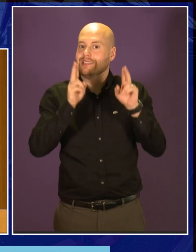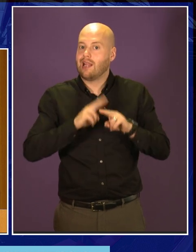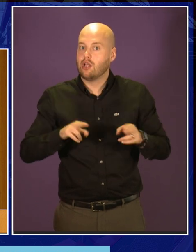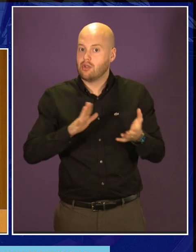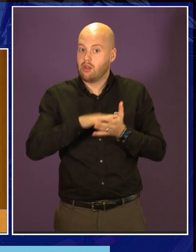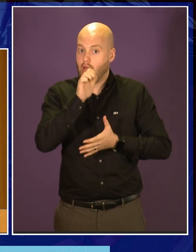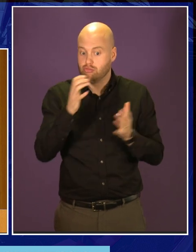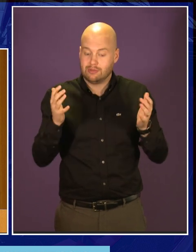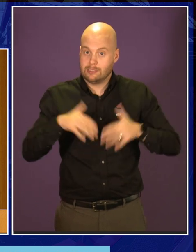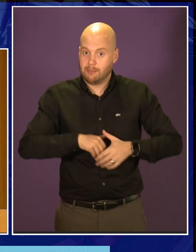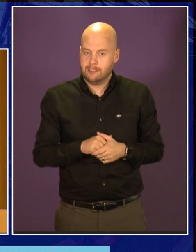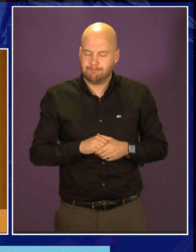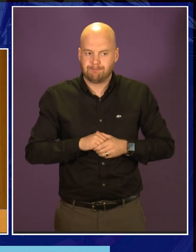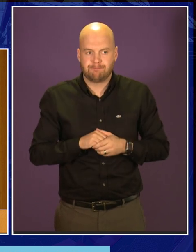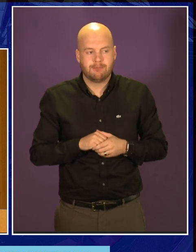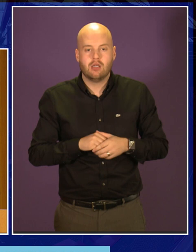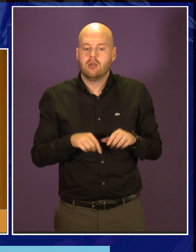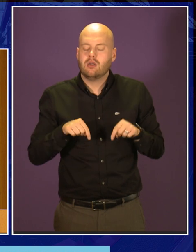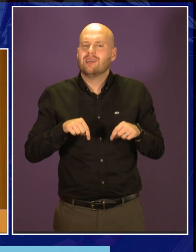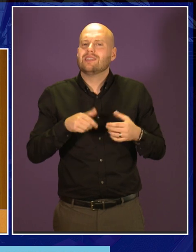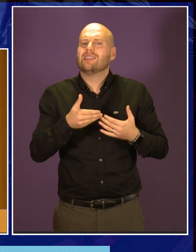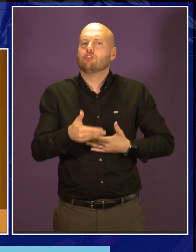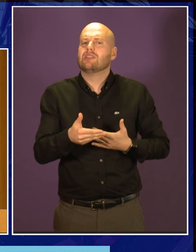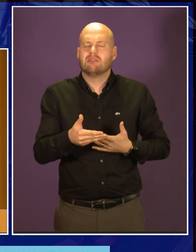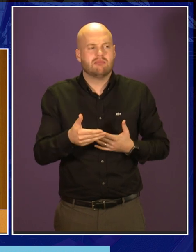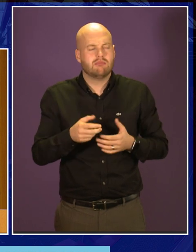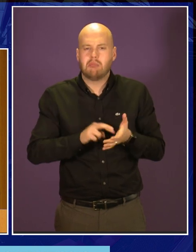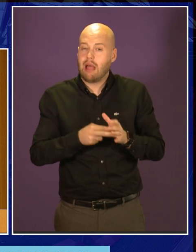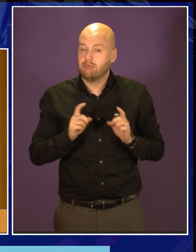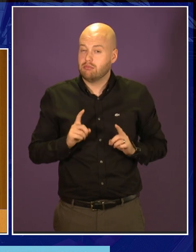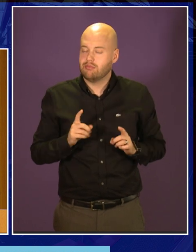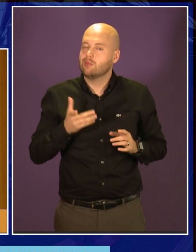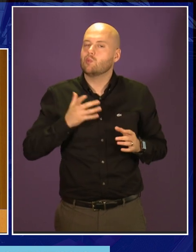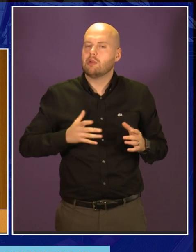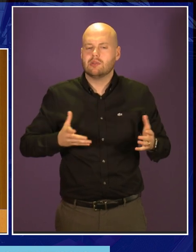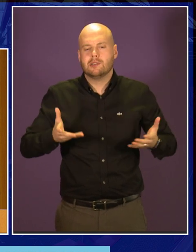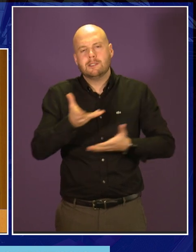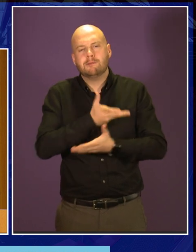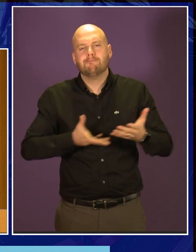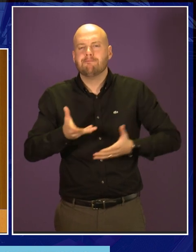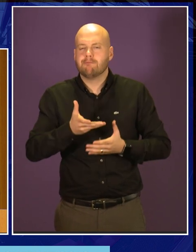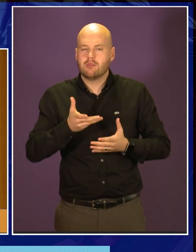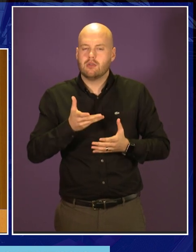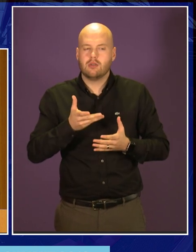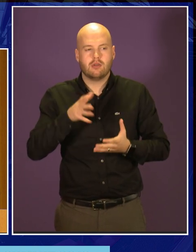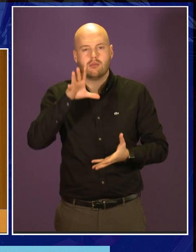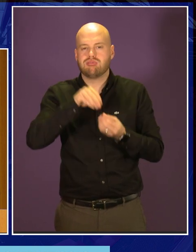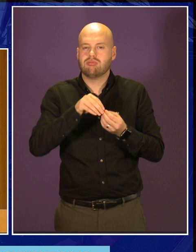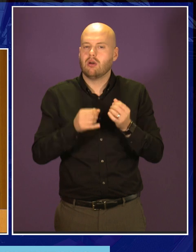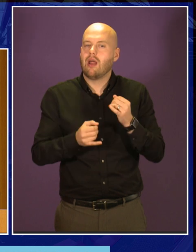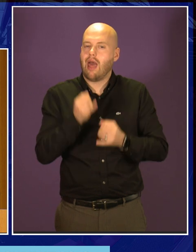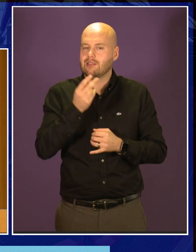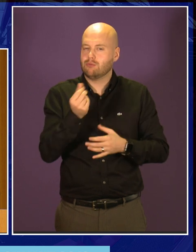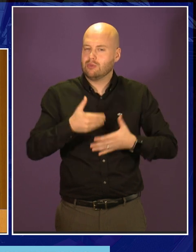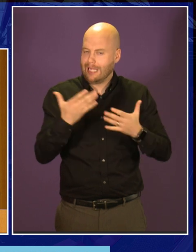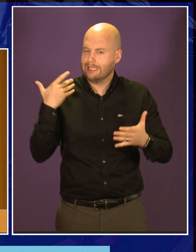this particular session aims to bring together the various threads of discussion we've been having over the last few days. I'd like to start, if I can,